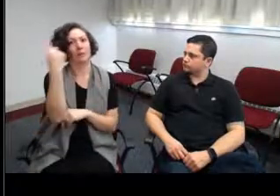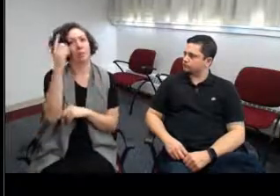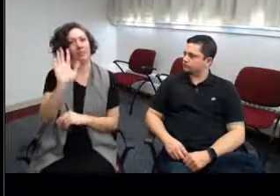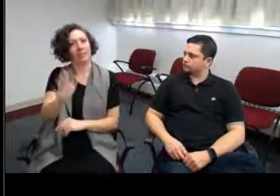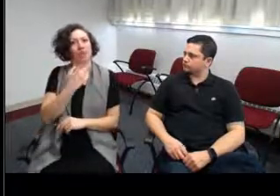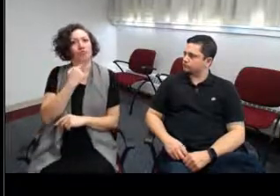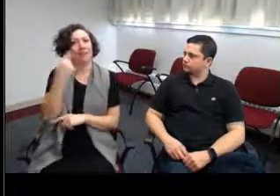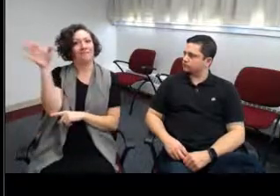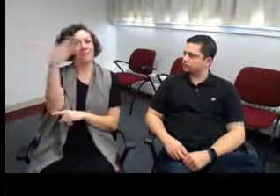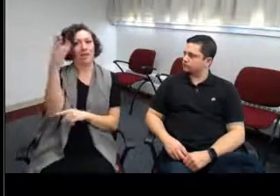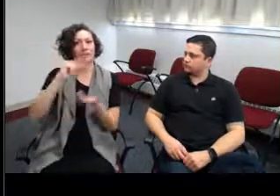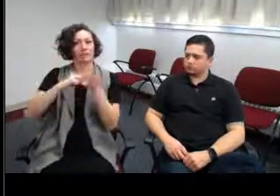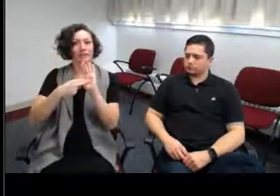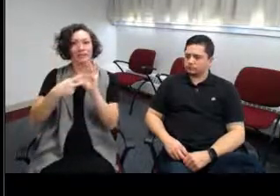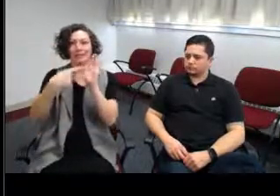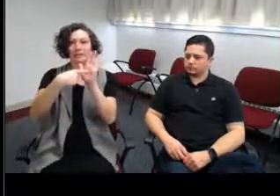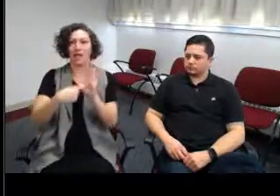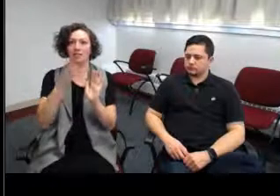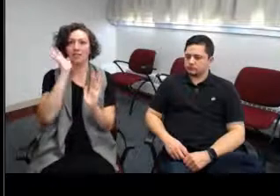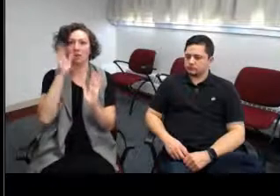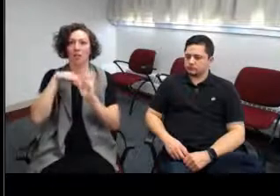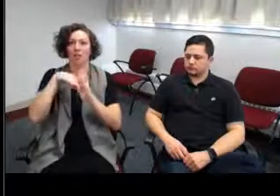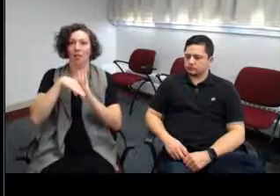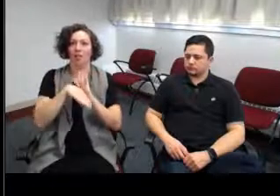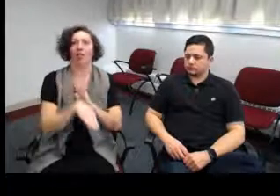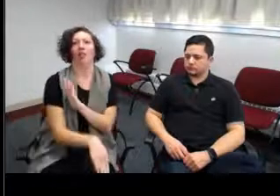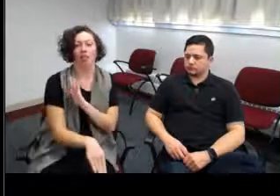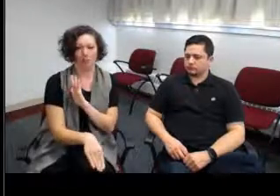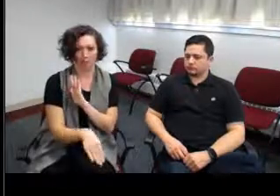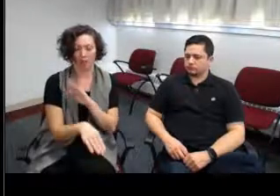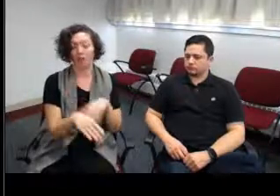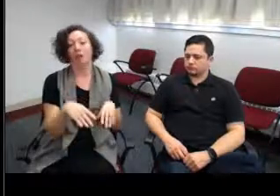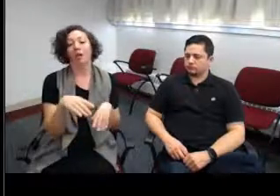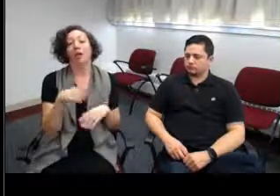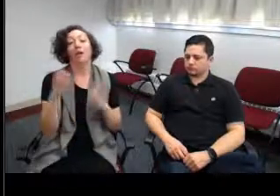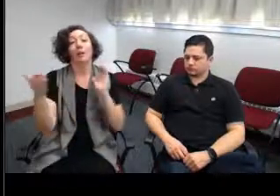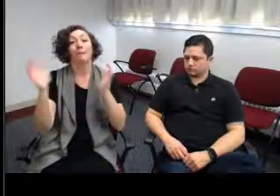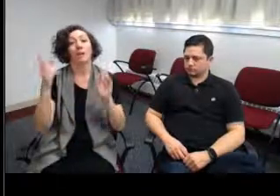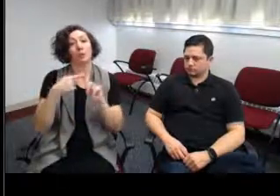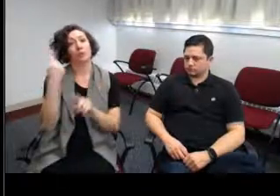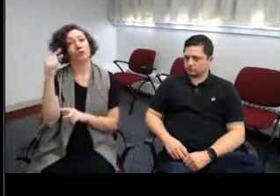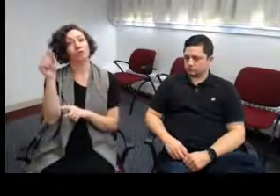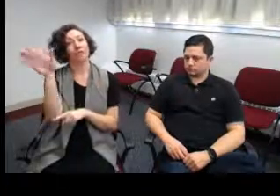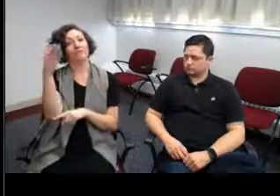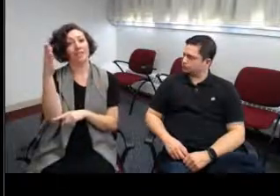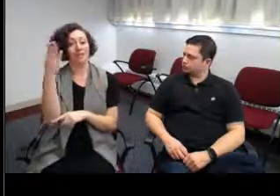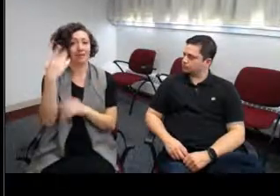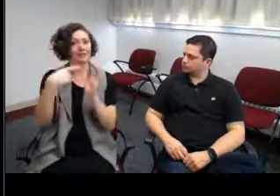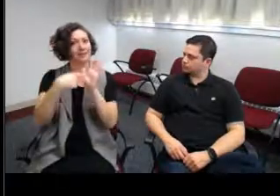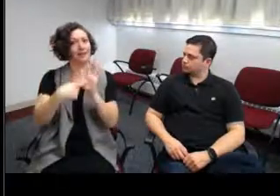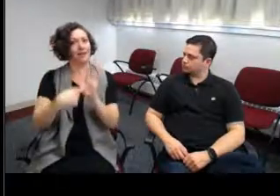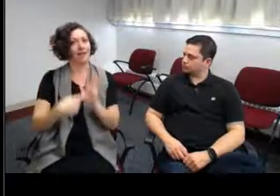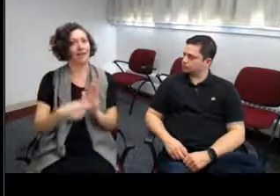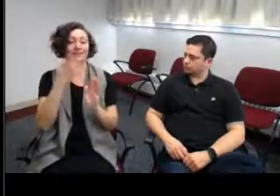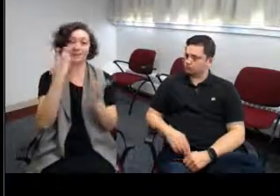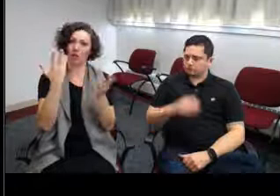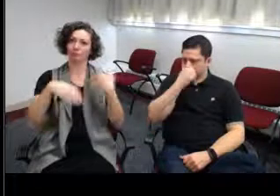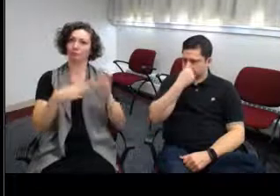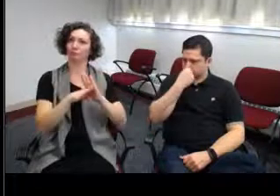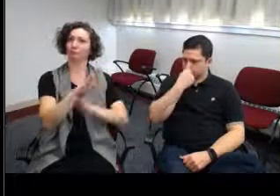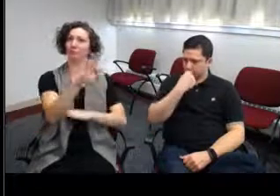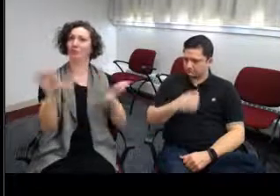it is meant to be used during treatment. So the red flags mean, you know, kind of on a downhill trajectory,